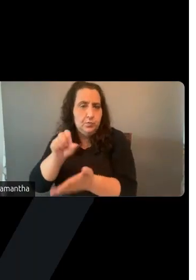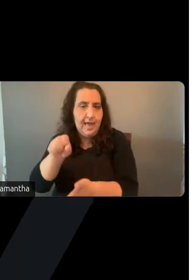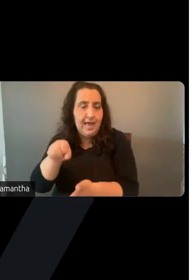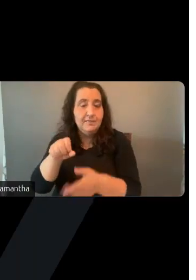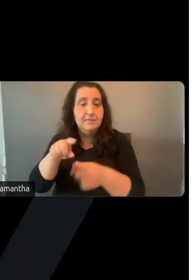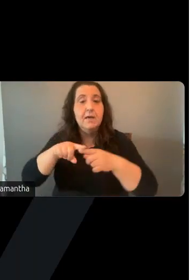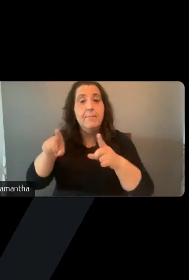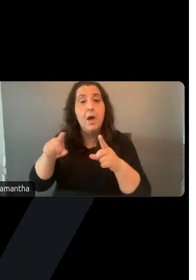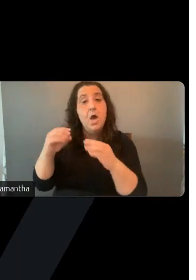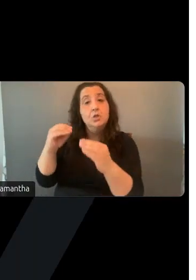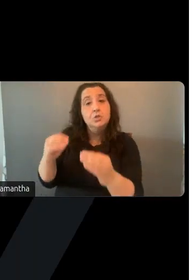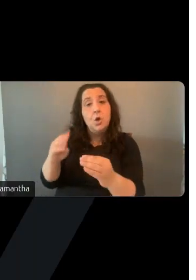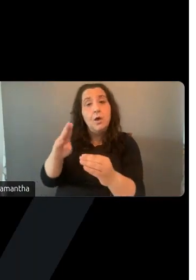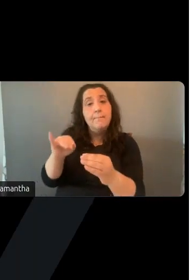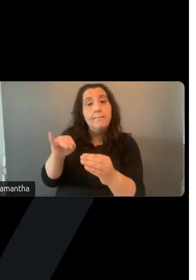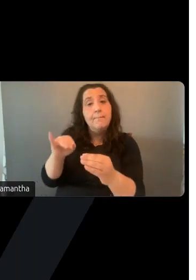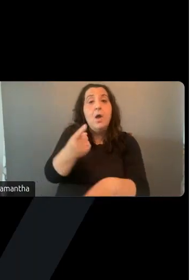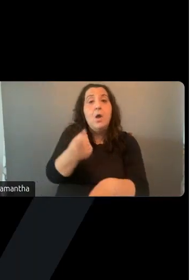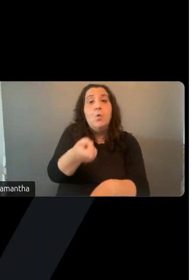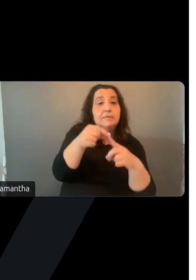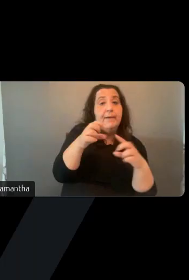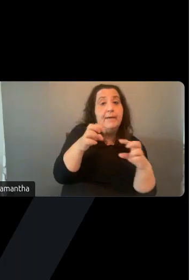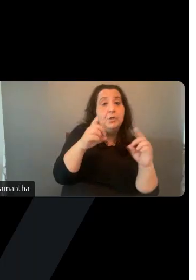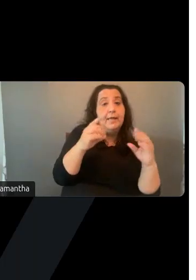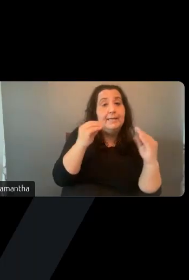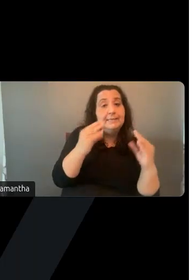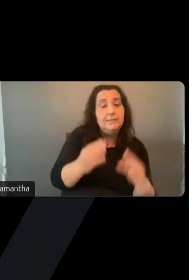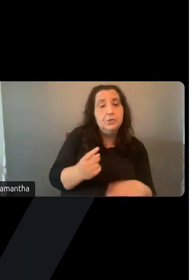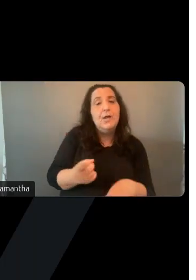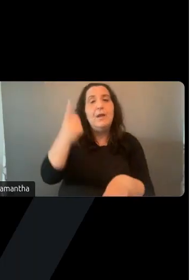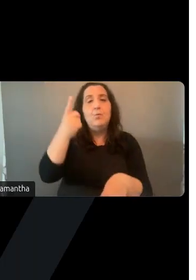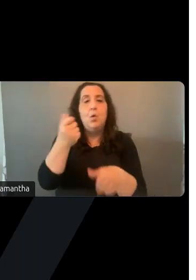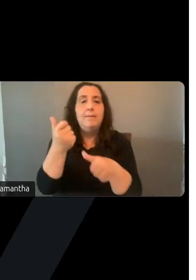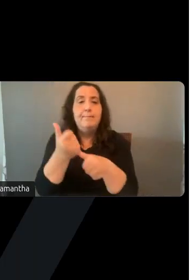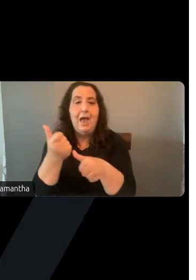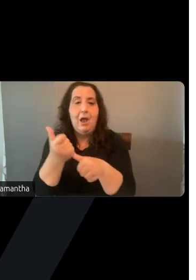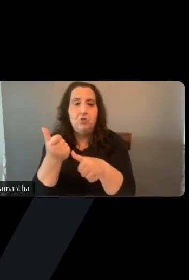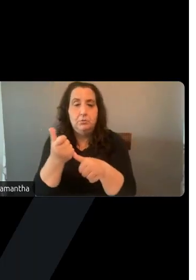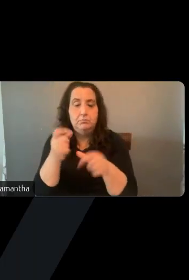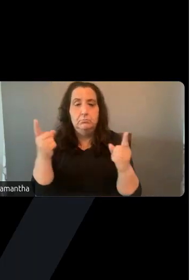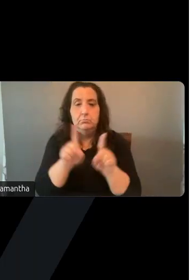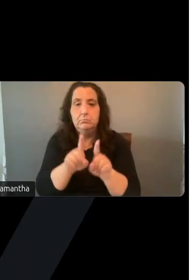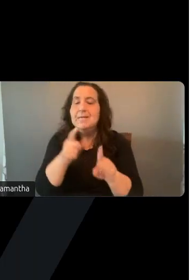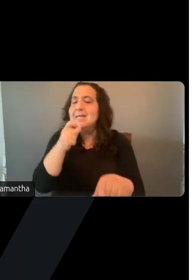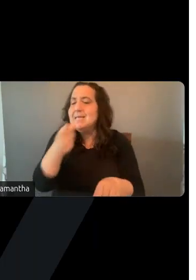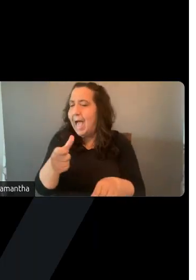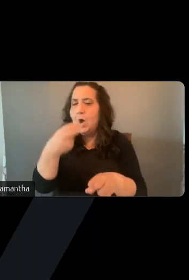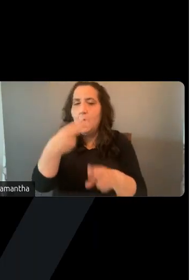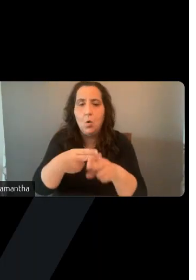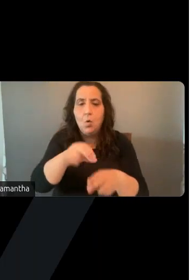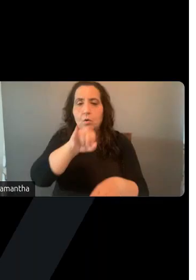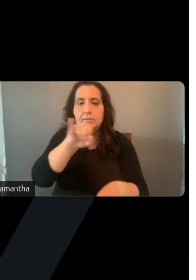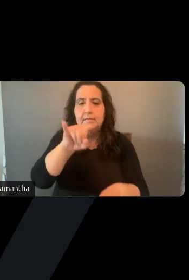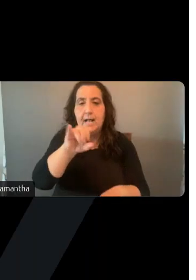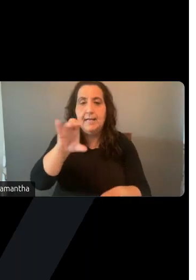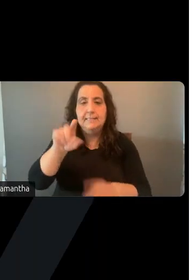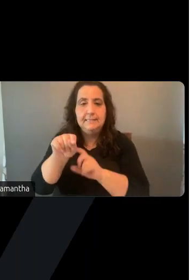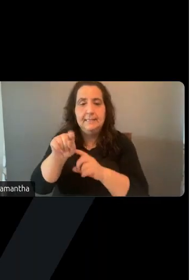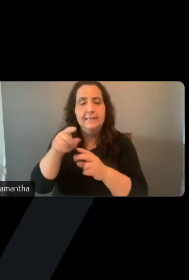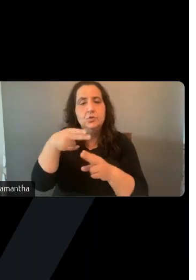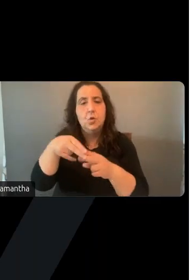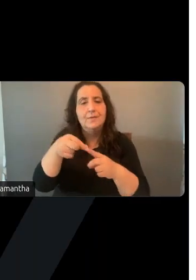taught by one special education teacher and one classroom paraprofessional. So it is not an ICT class. This is a special